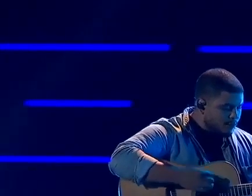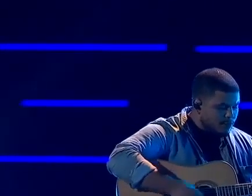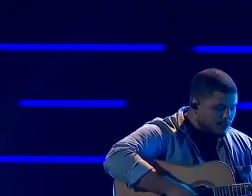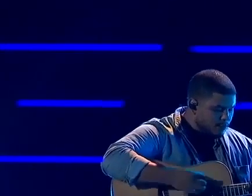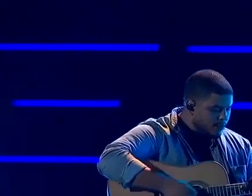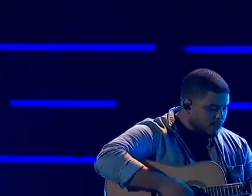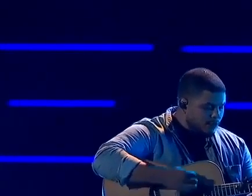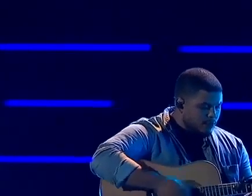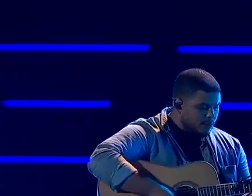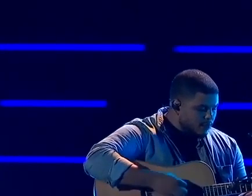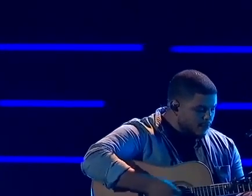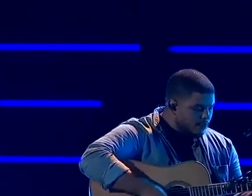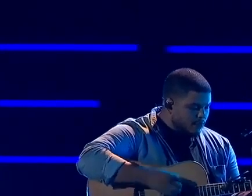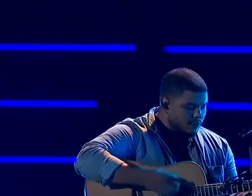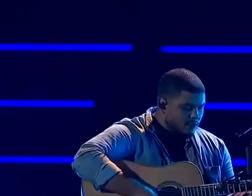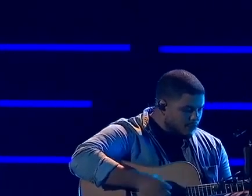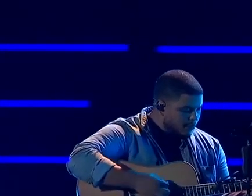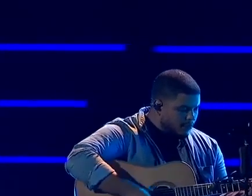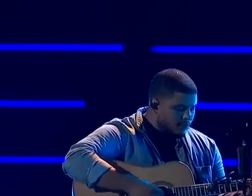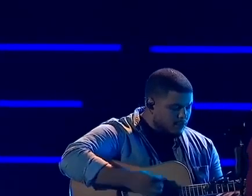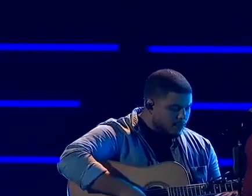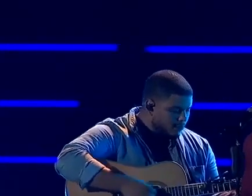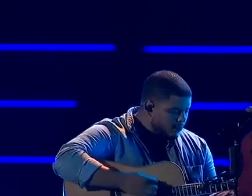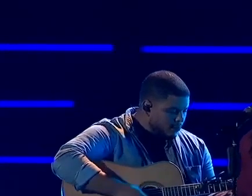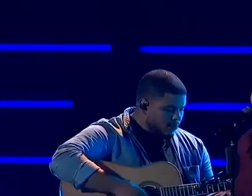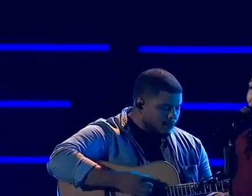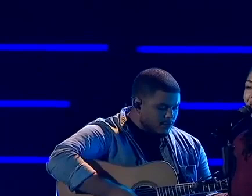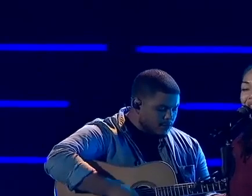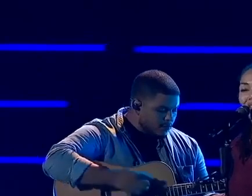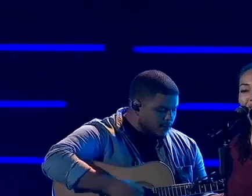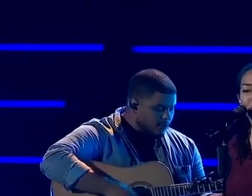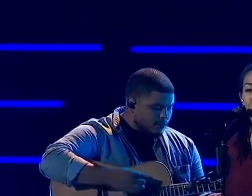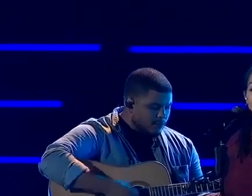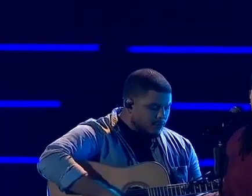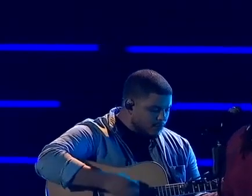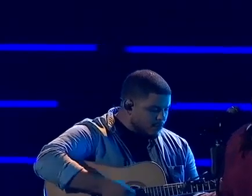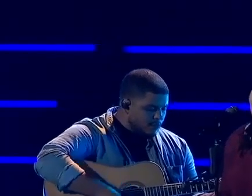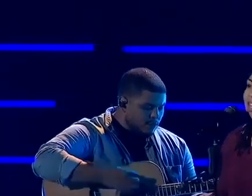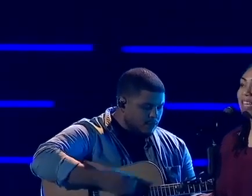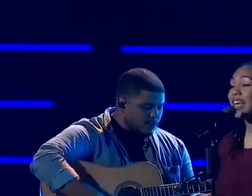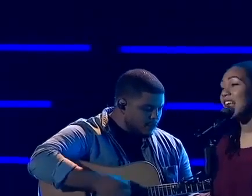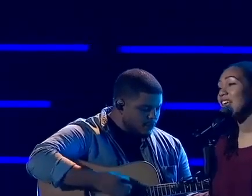beyond of darkness, you will fill me with peace.